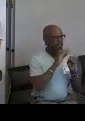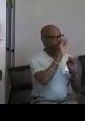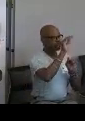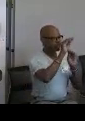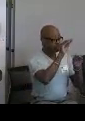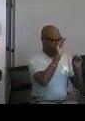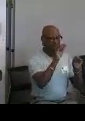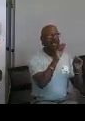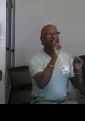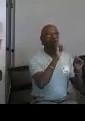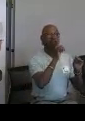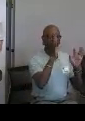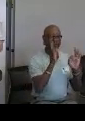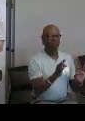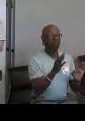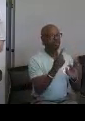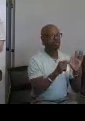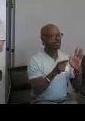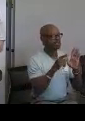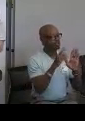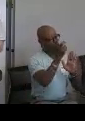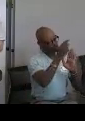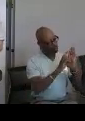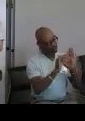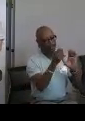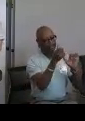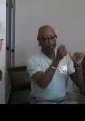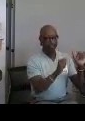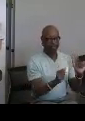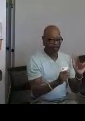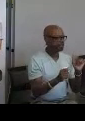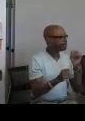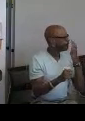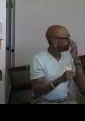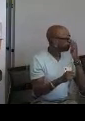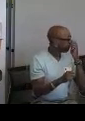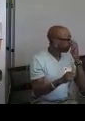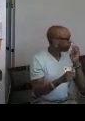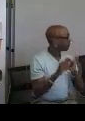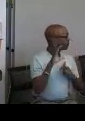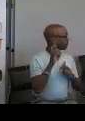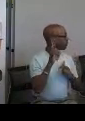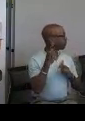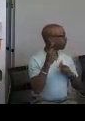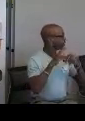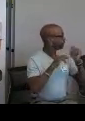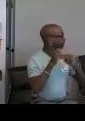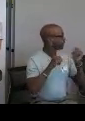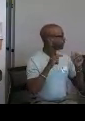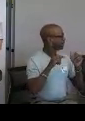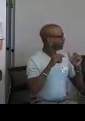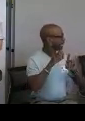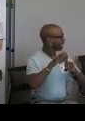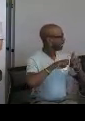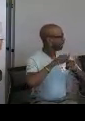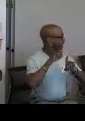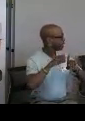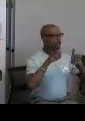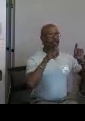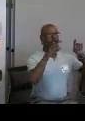actually determining what draws the shape itself. So the code that's building the elevator